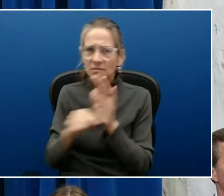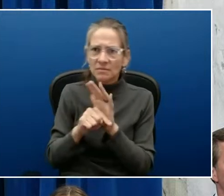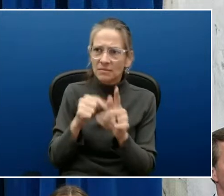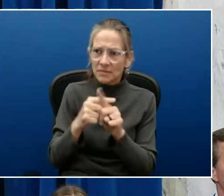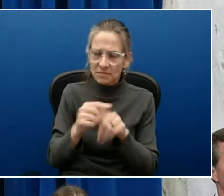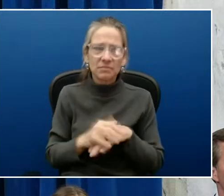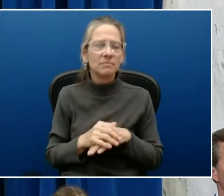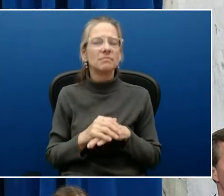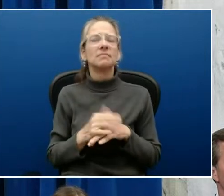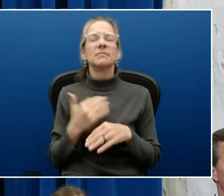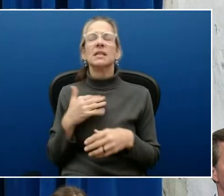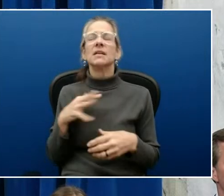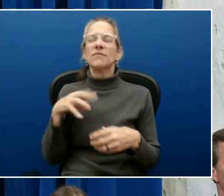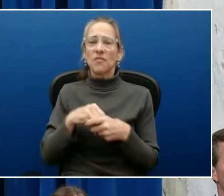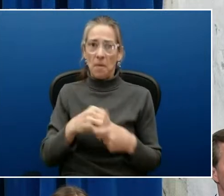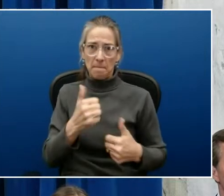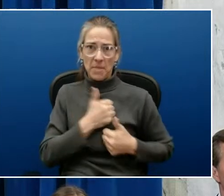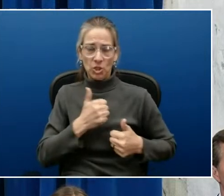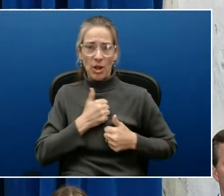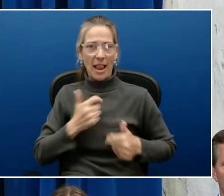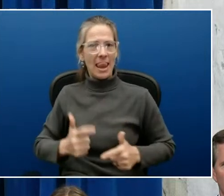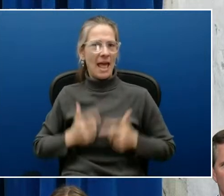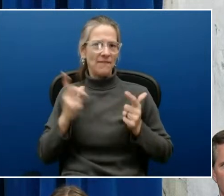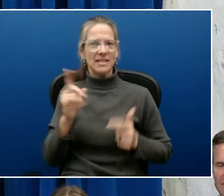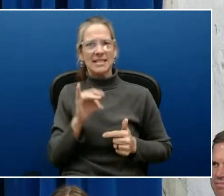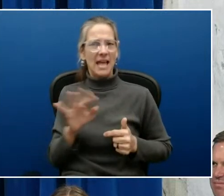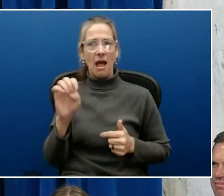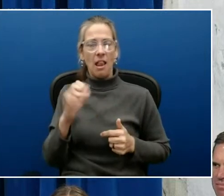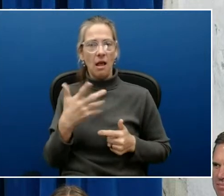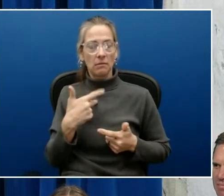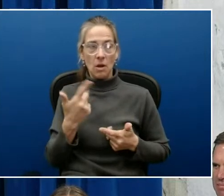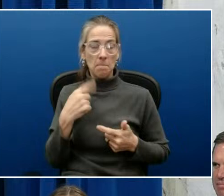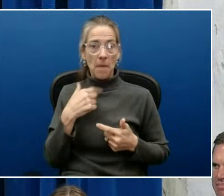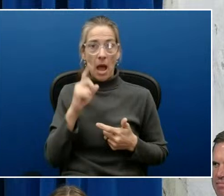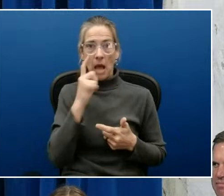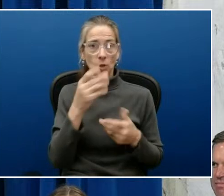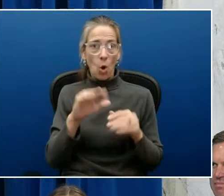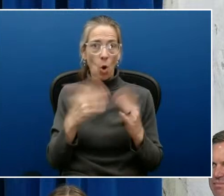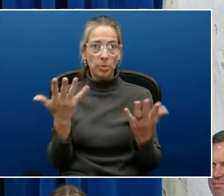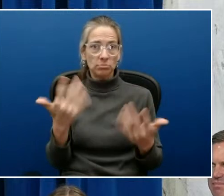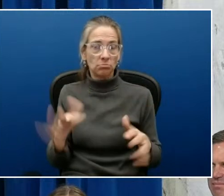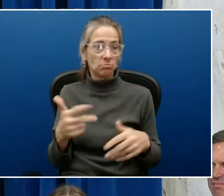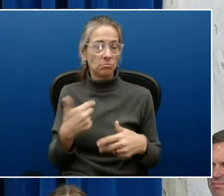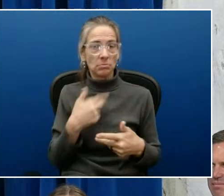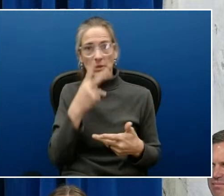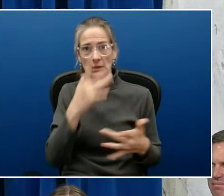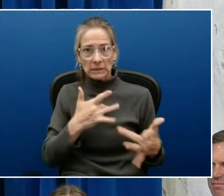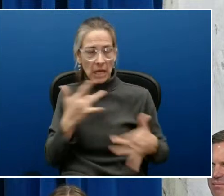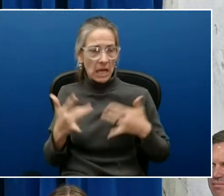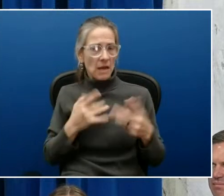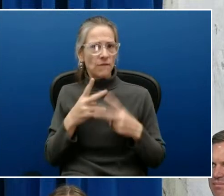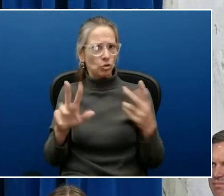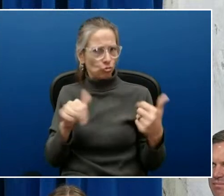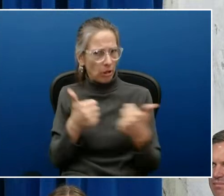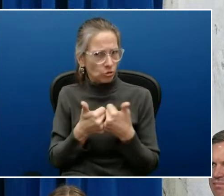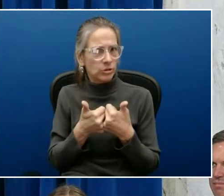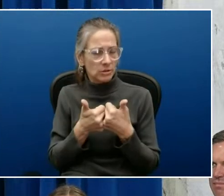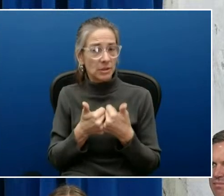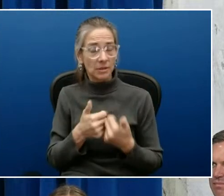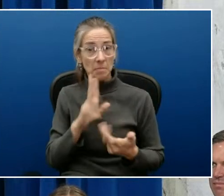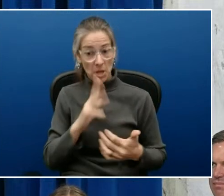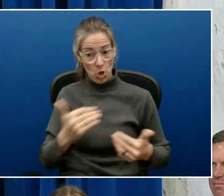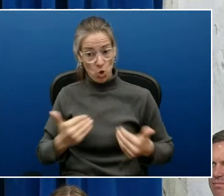I found it eye-opening, life-changing, and very exciting. Being a military youth is not only freedom